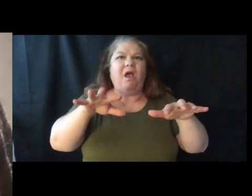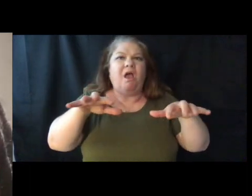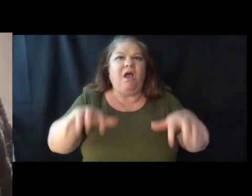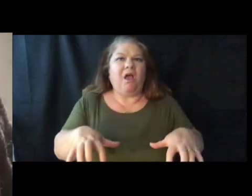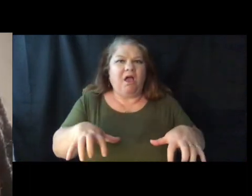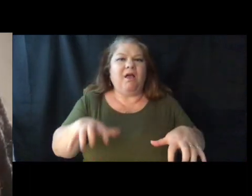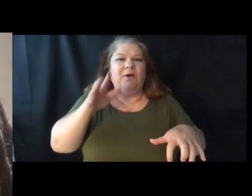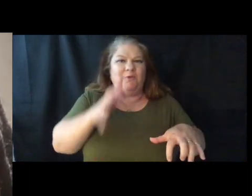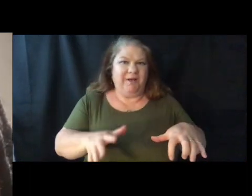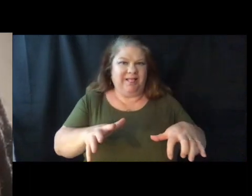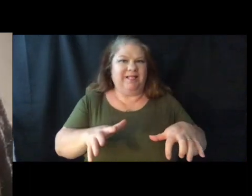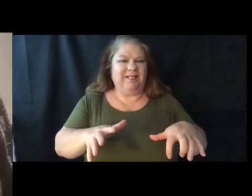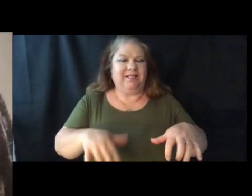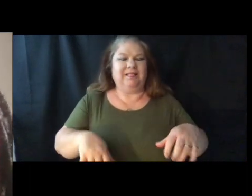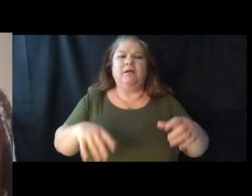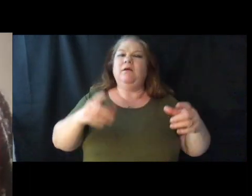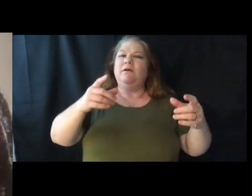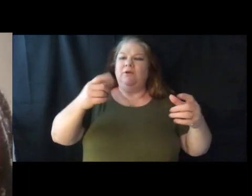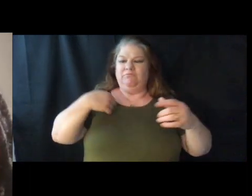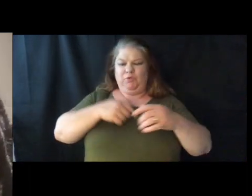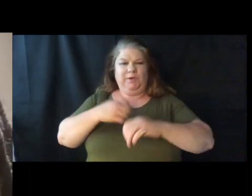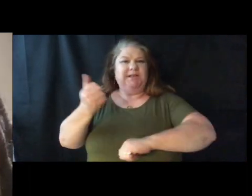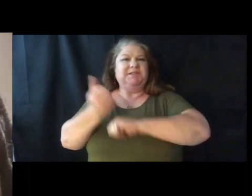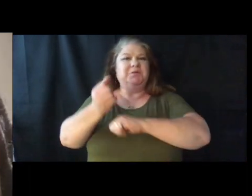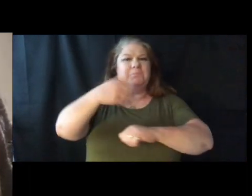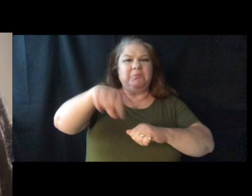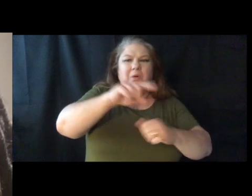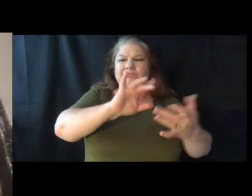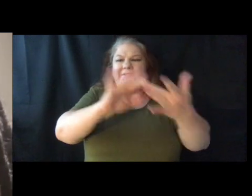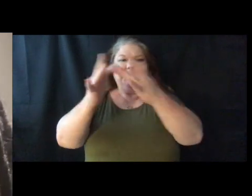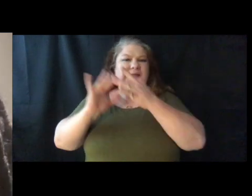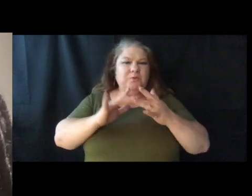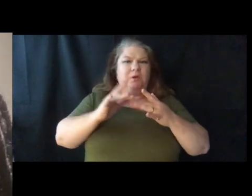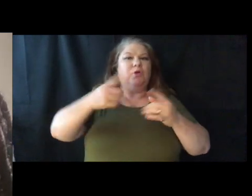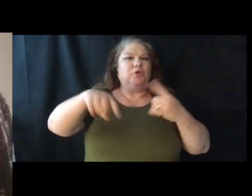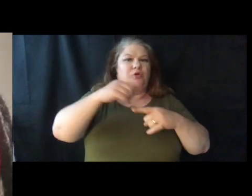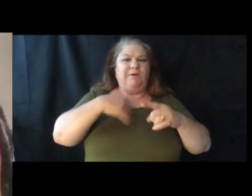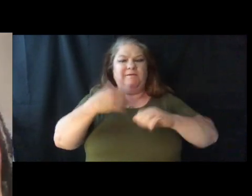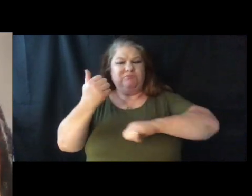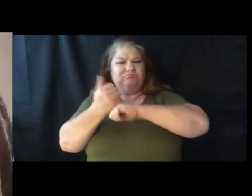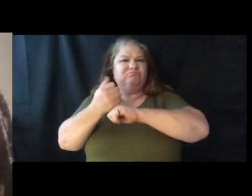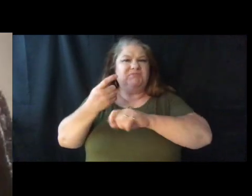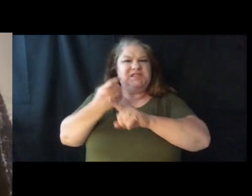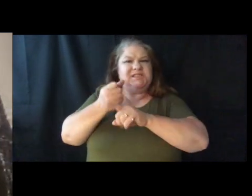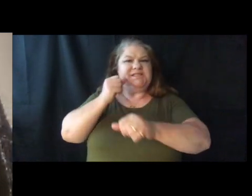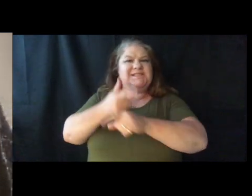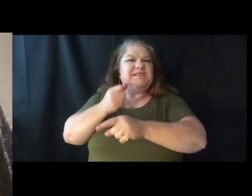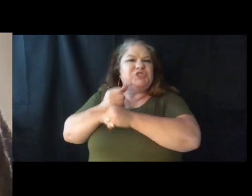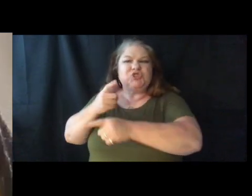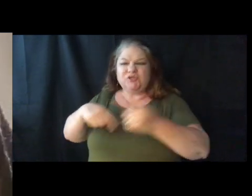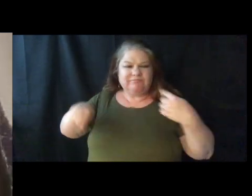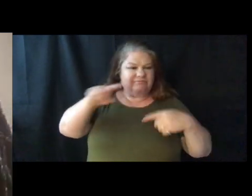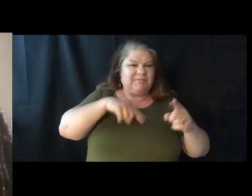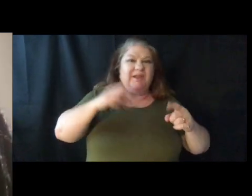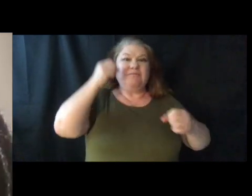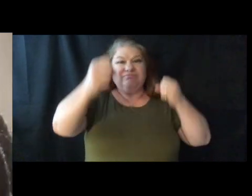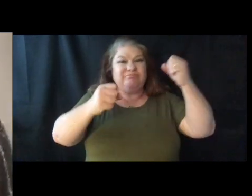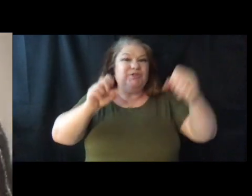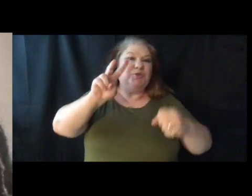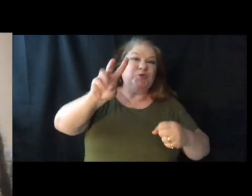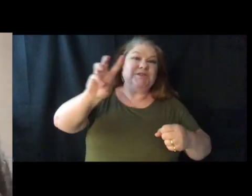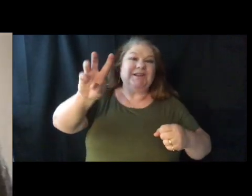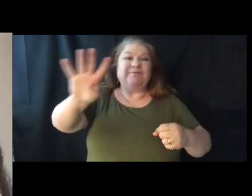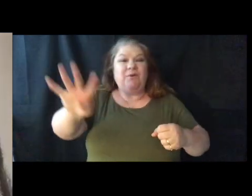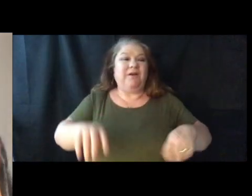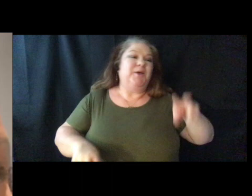have imagined doing. I want you to know that you have a support system. You have a network. You have a bunch of sisters behind you, rooting you on. We